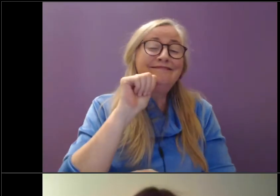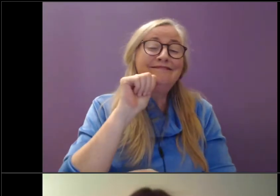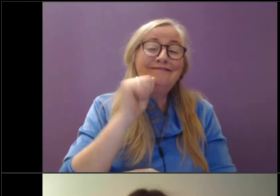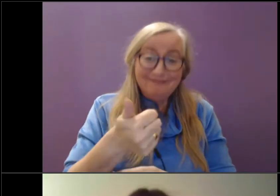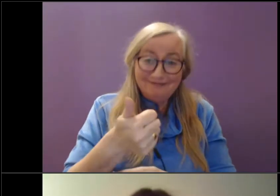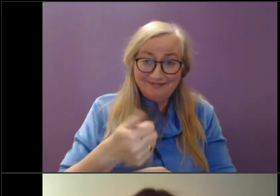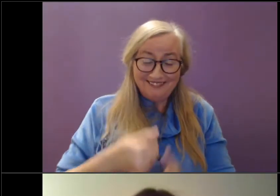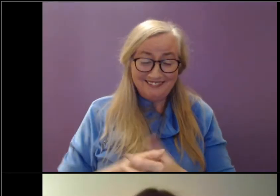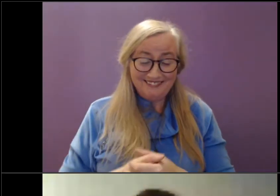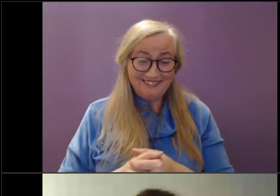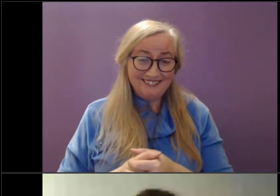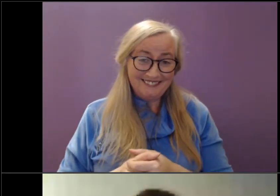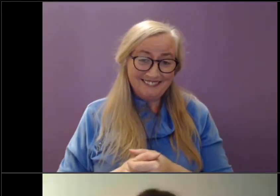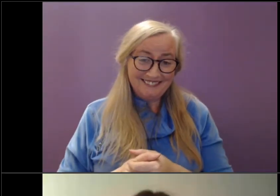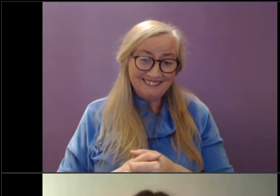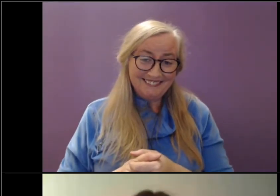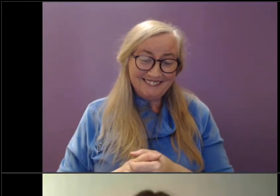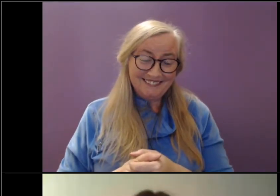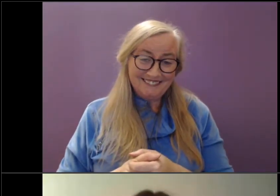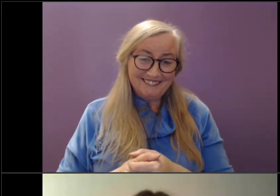But yeah.